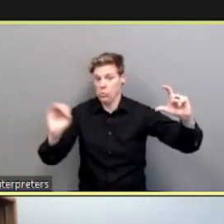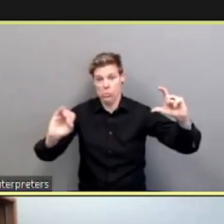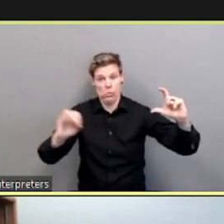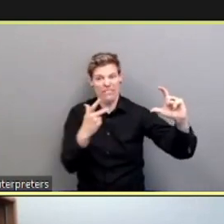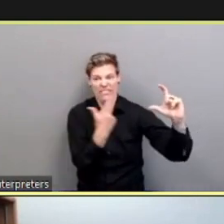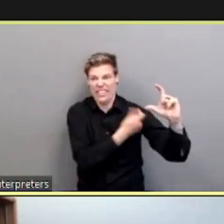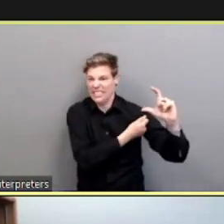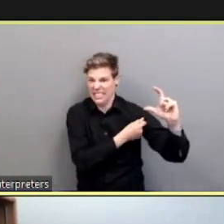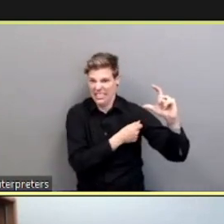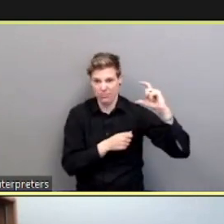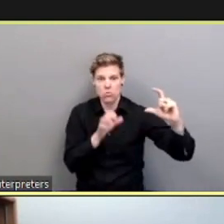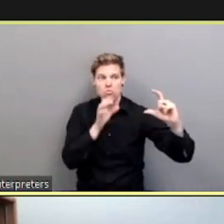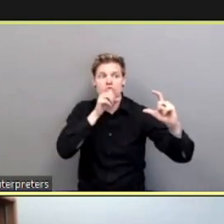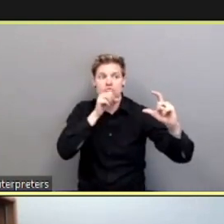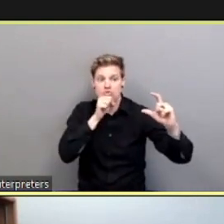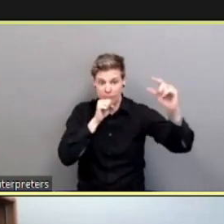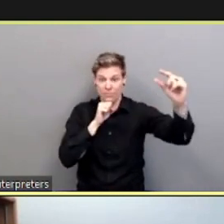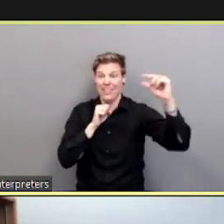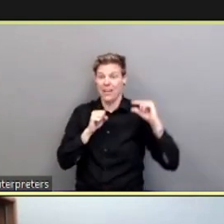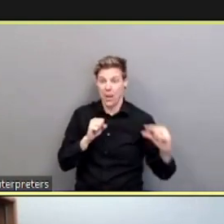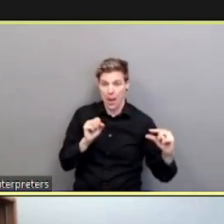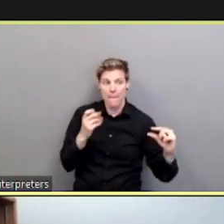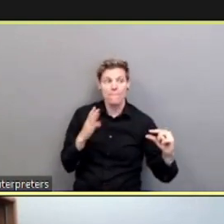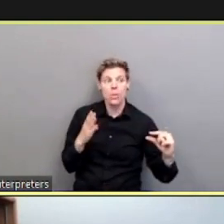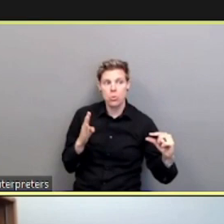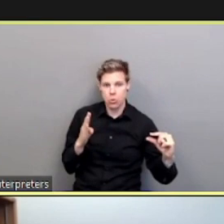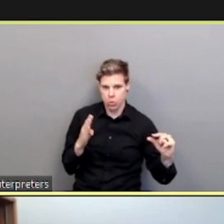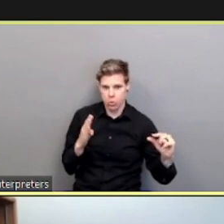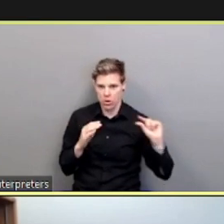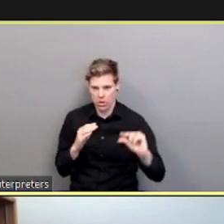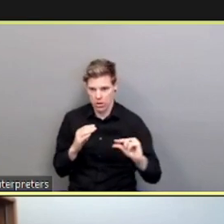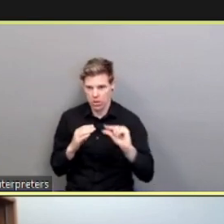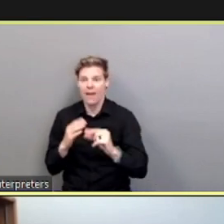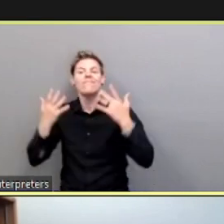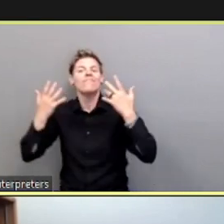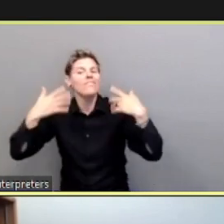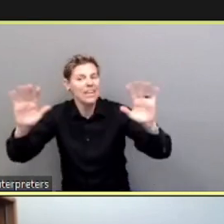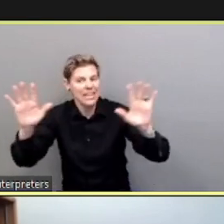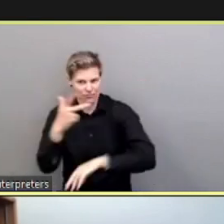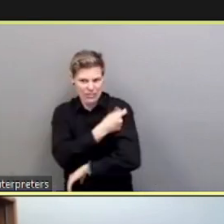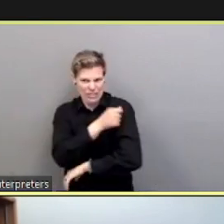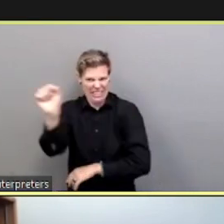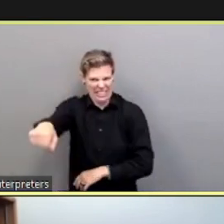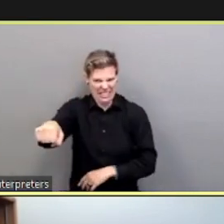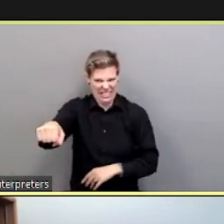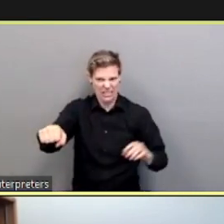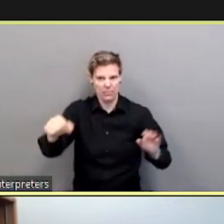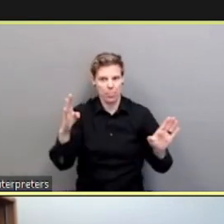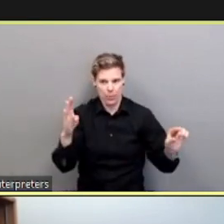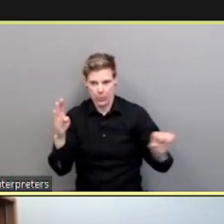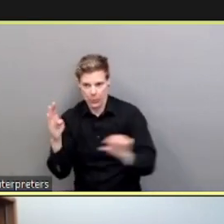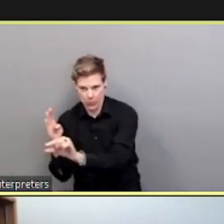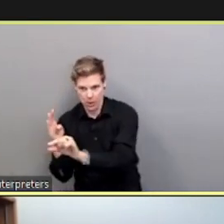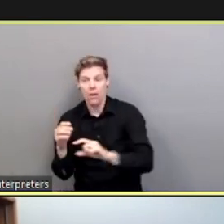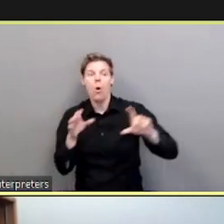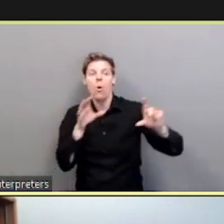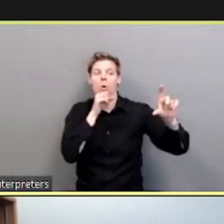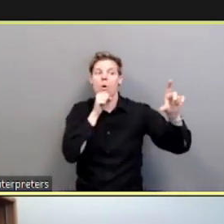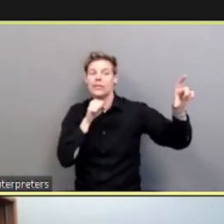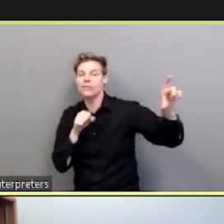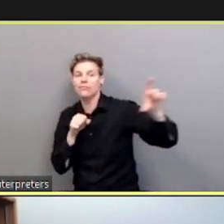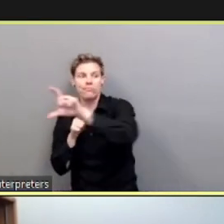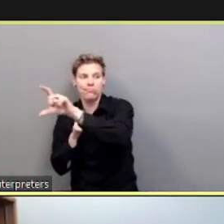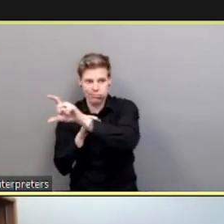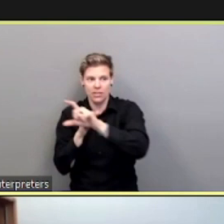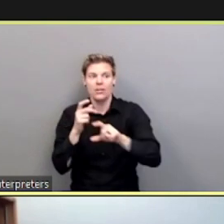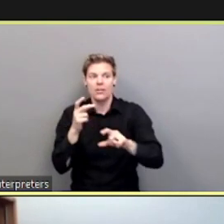represents unvaccinated individuals, and you can see that this segment of the bar for cases, hospitalizations, and